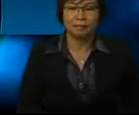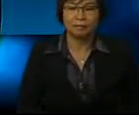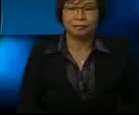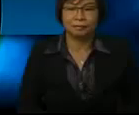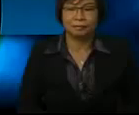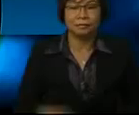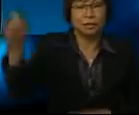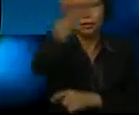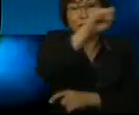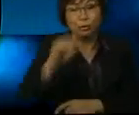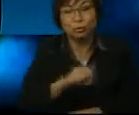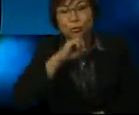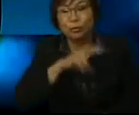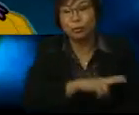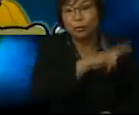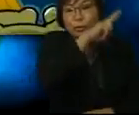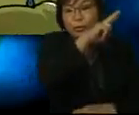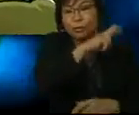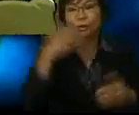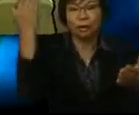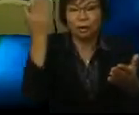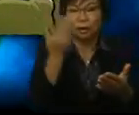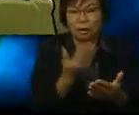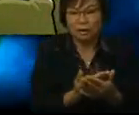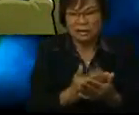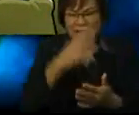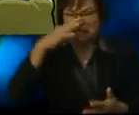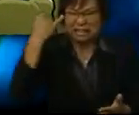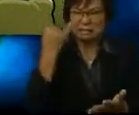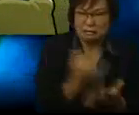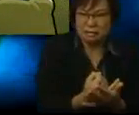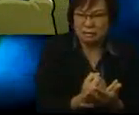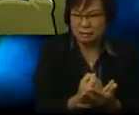Super Kodok's nemesis is up to his evil schemes again.